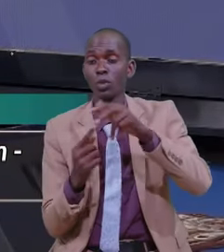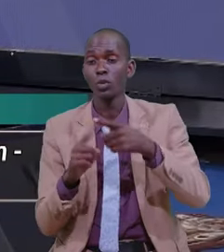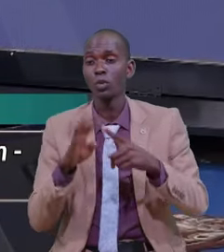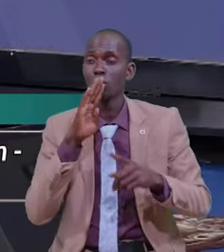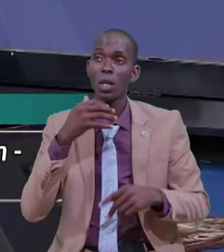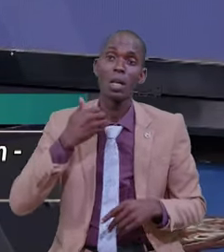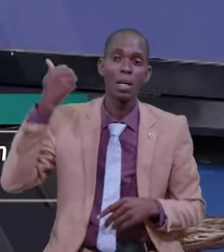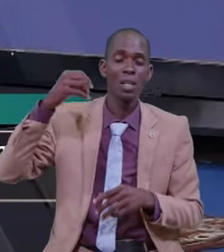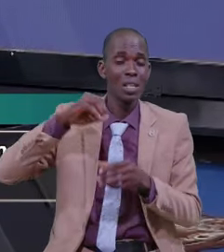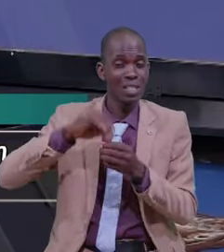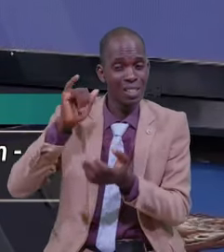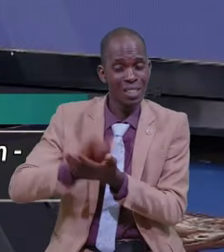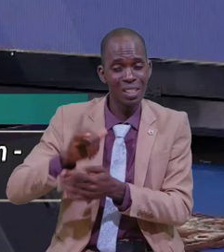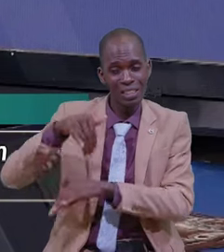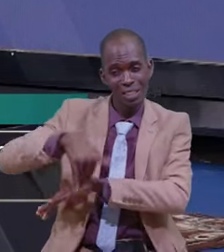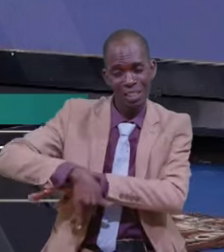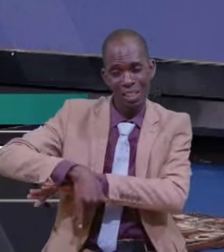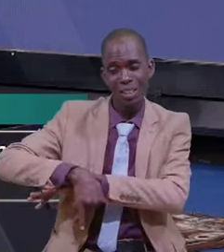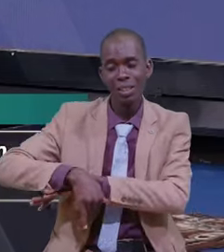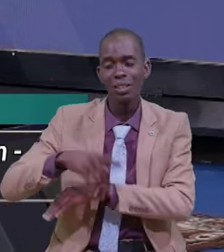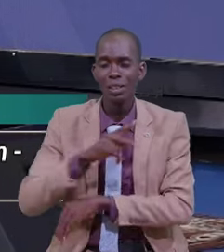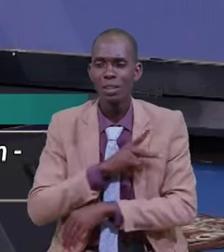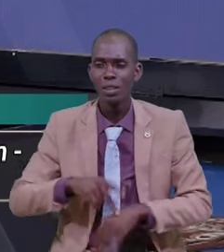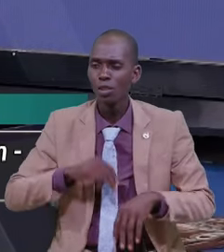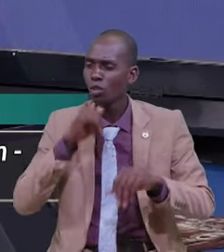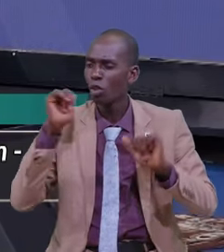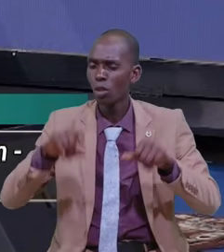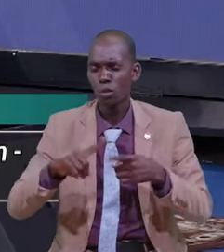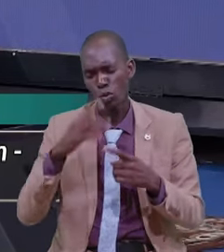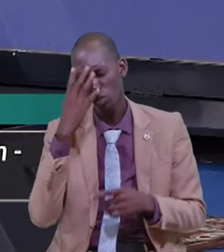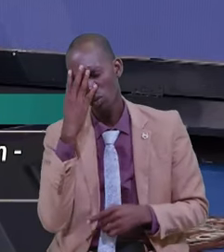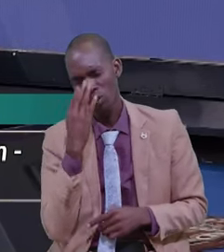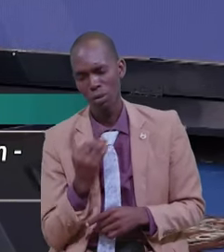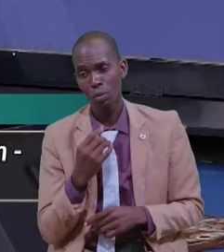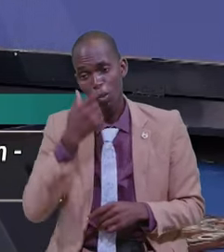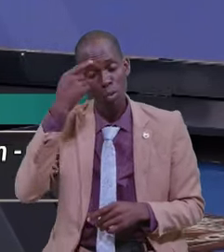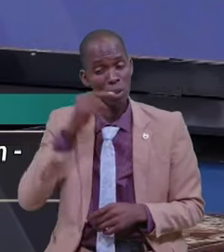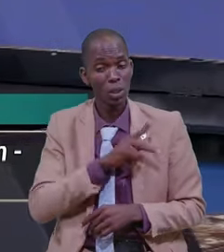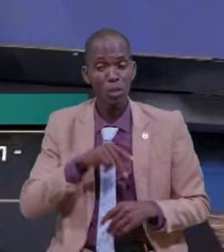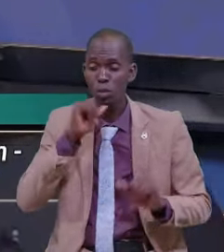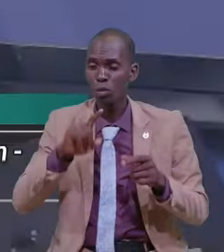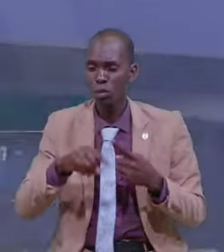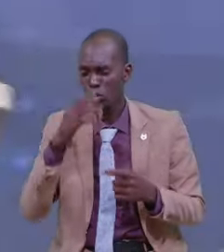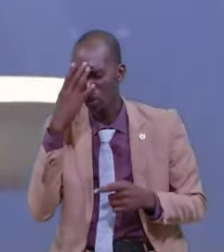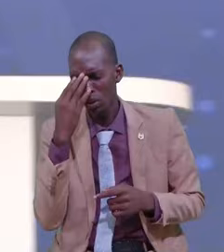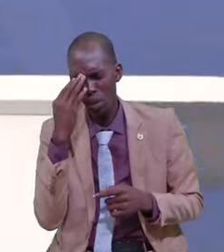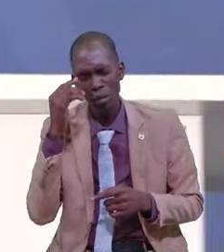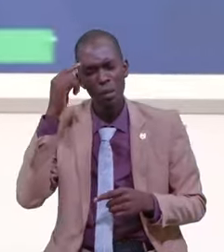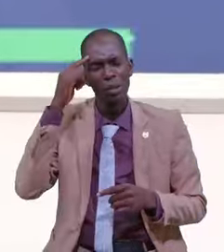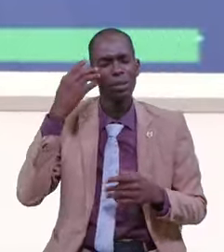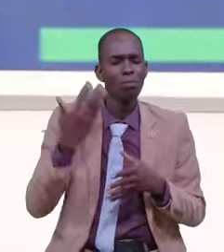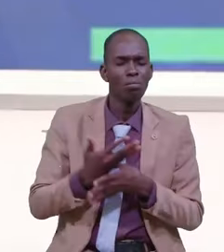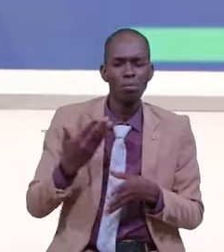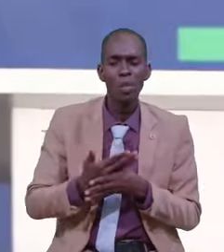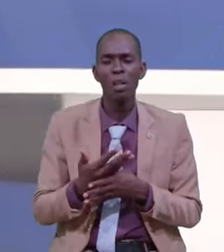king could not sleep. And because he could not sleep, he went for the book of records